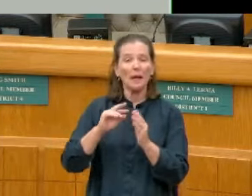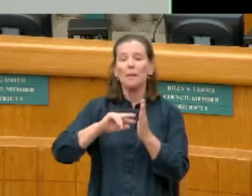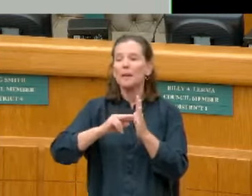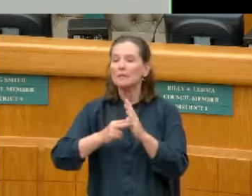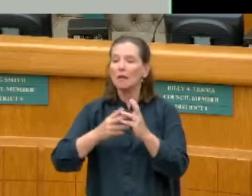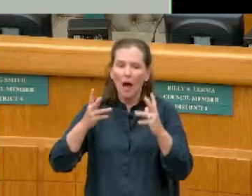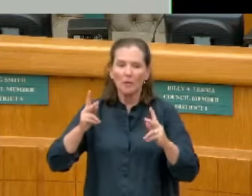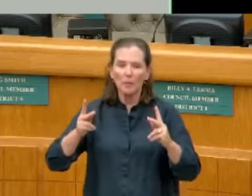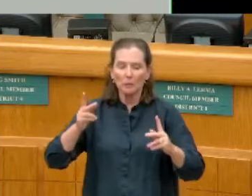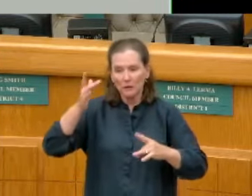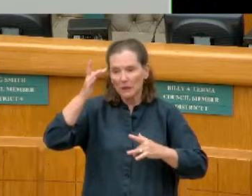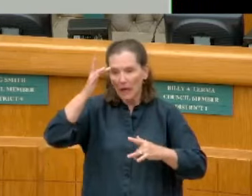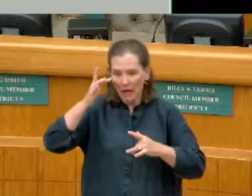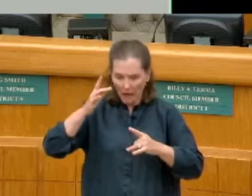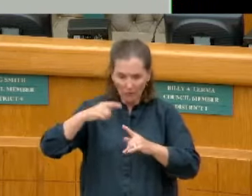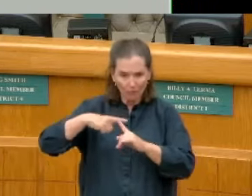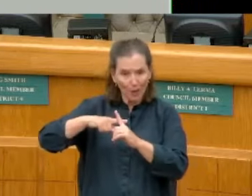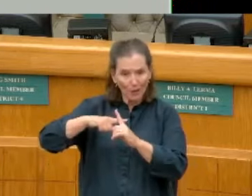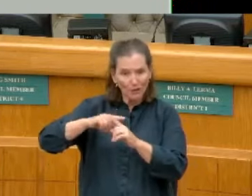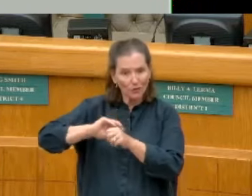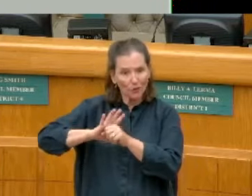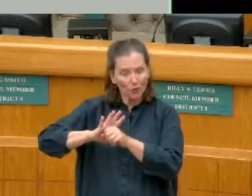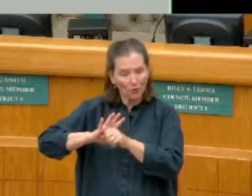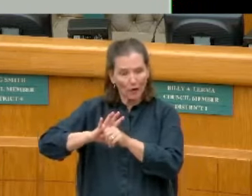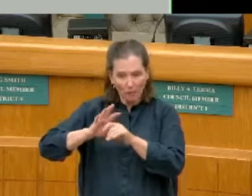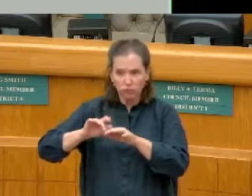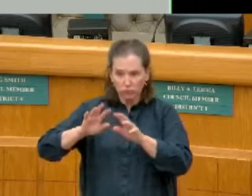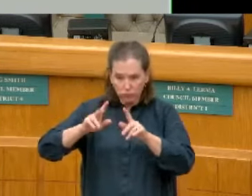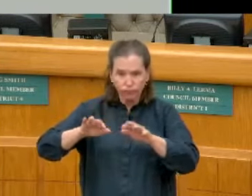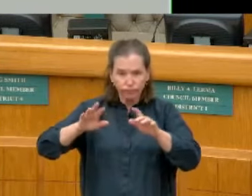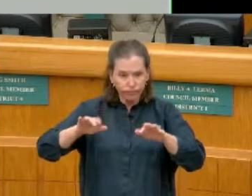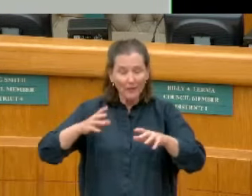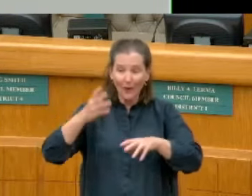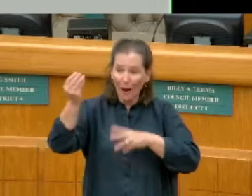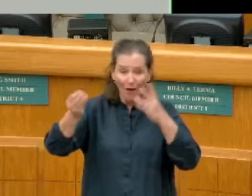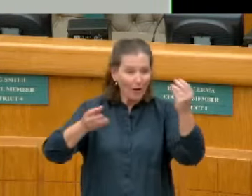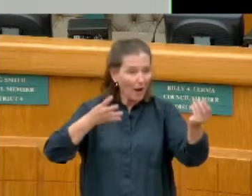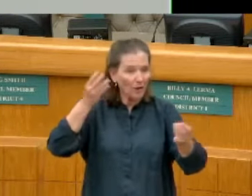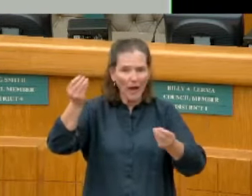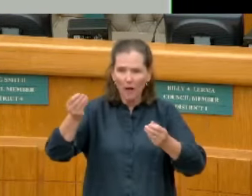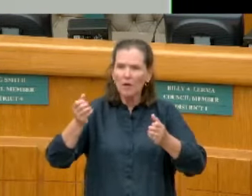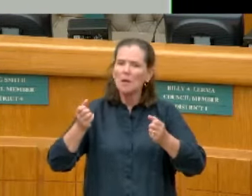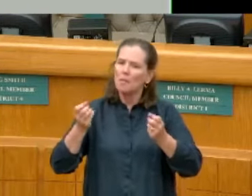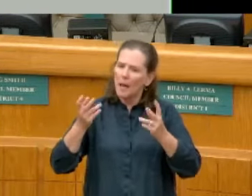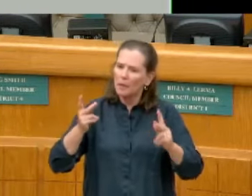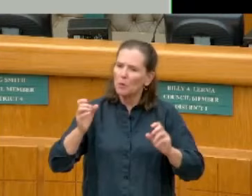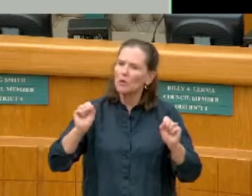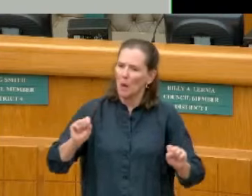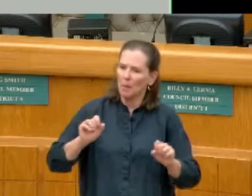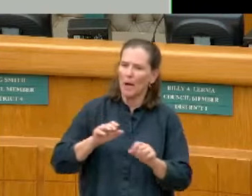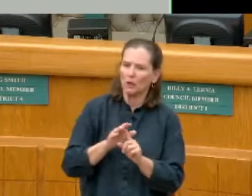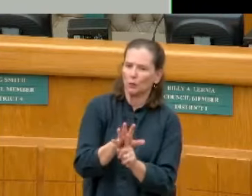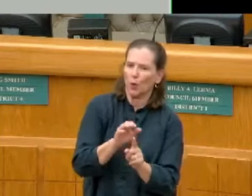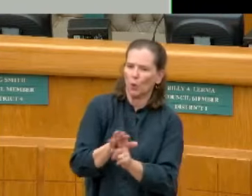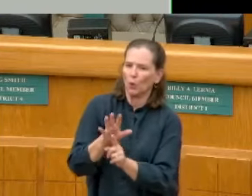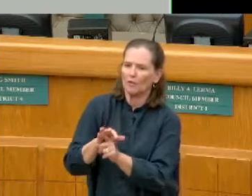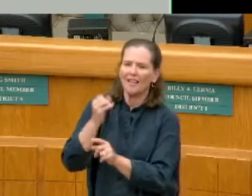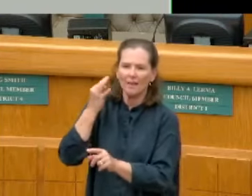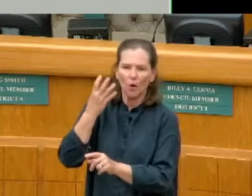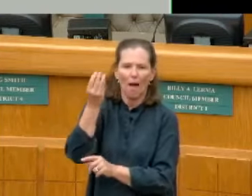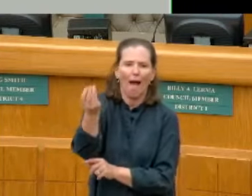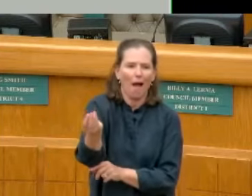people could potentially contract COVID if they make themselves vulnerable to it this weekend. So just remember that. We want everybody